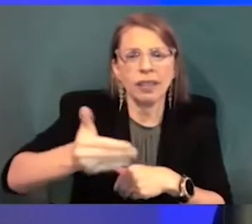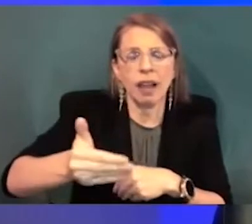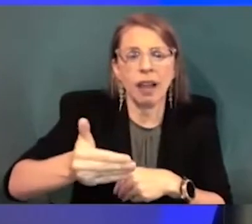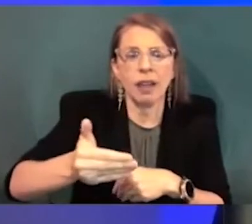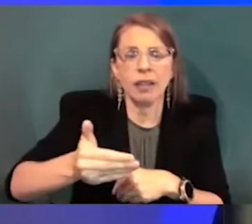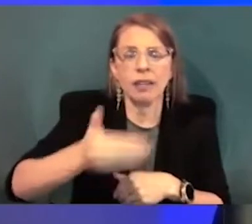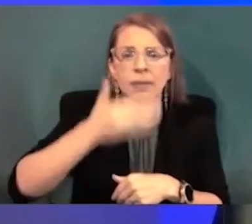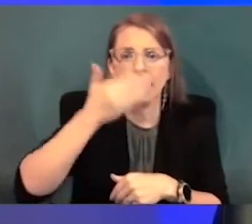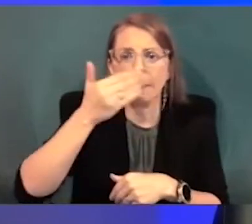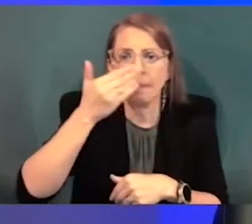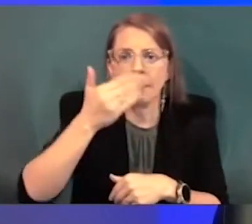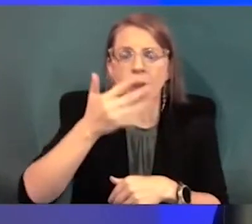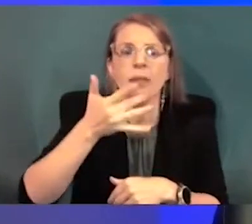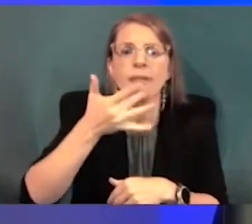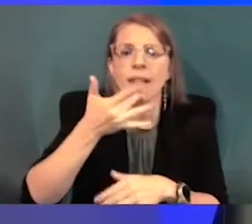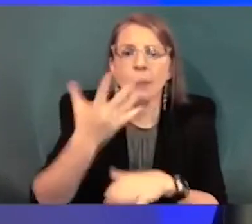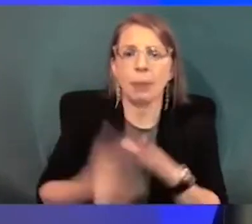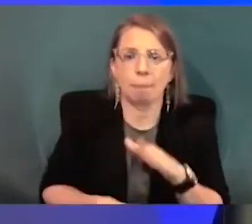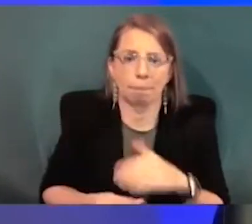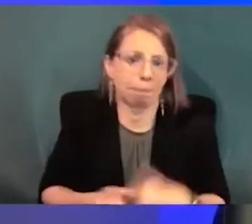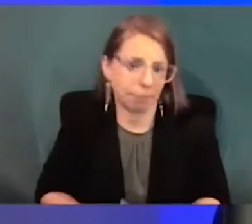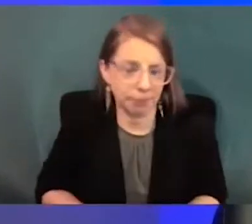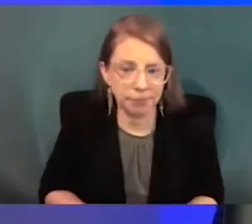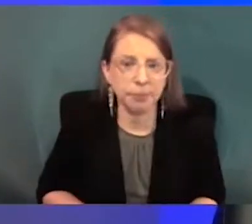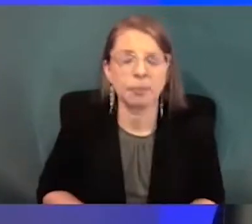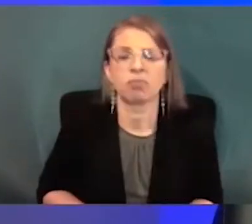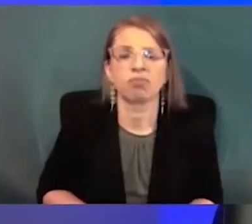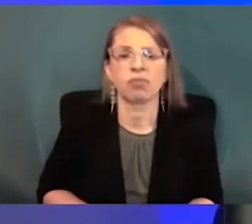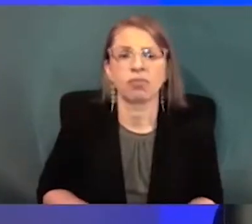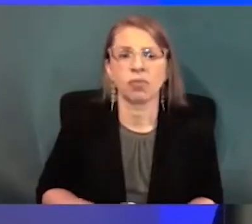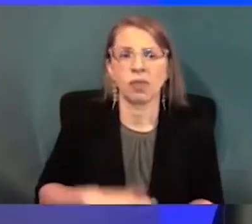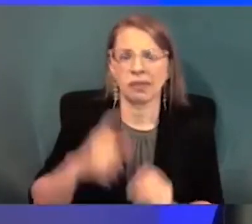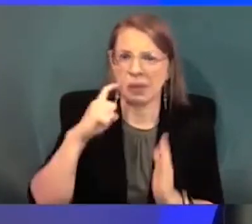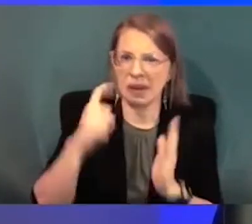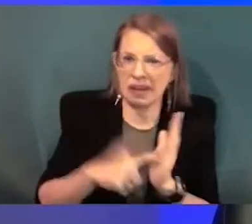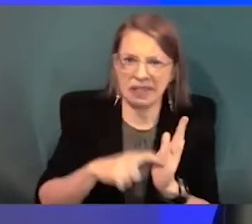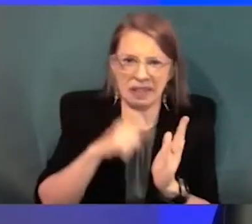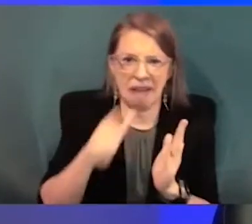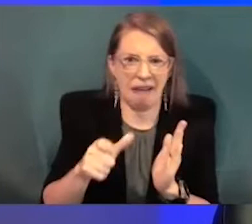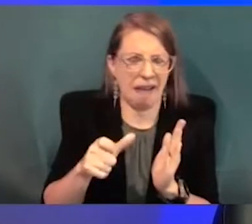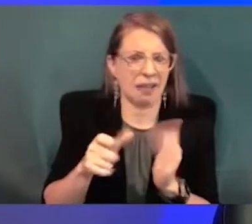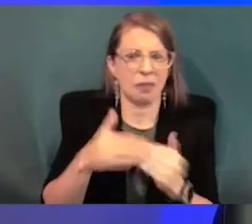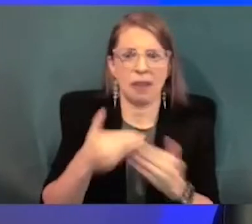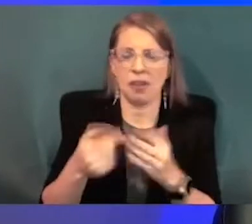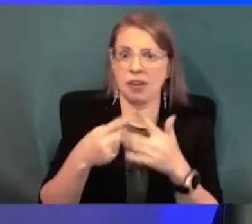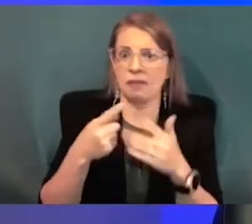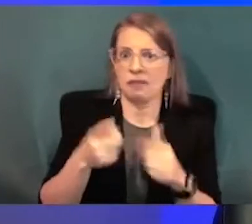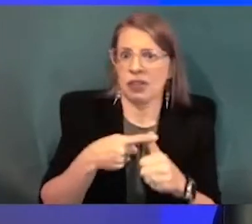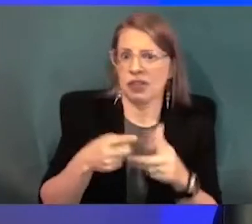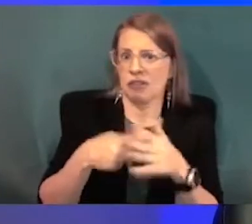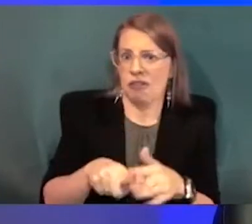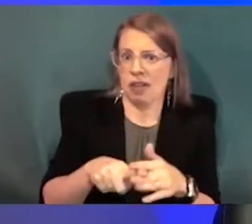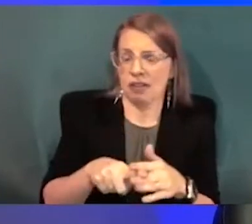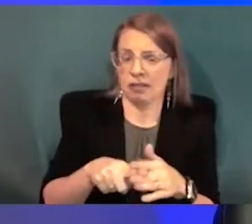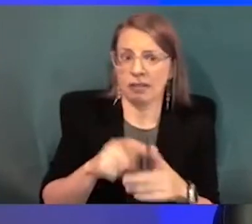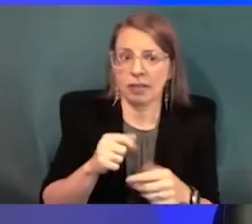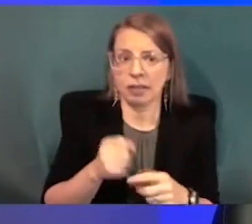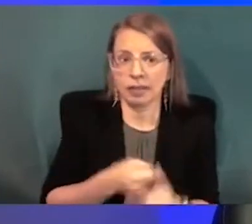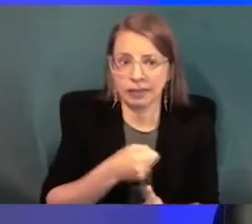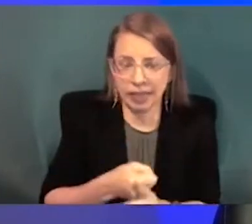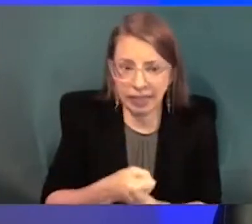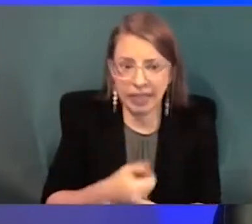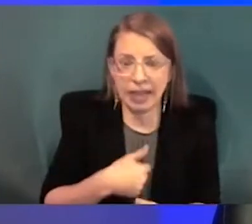of taste and smell. And I didn't recognize it initially. Suddenly I have